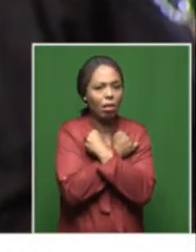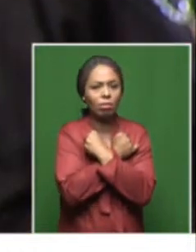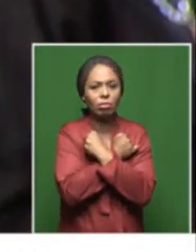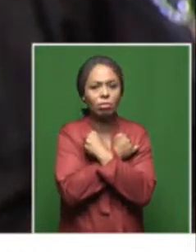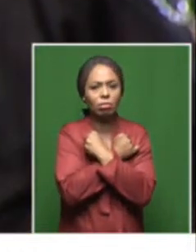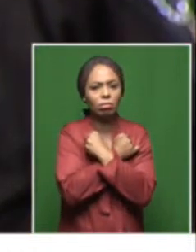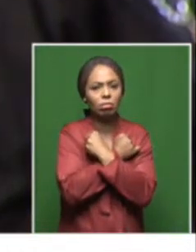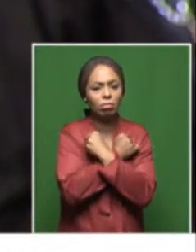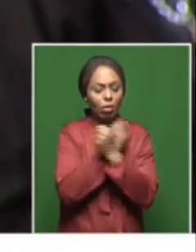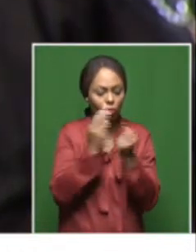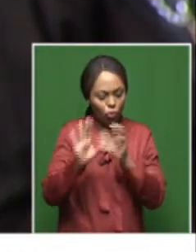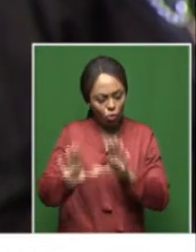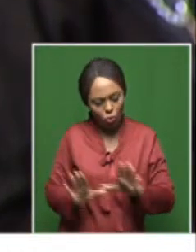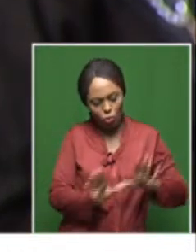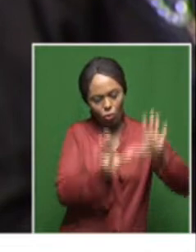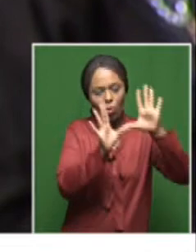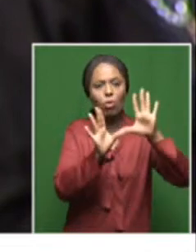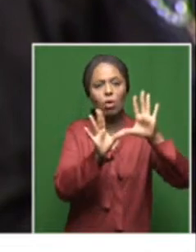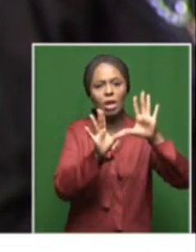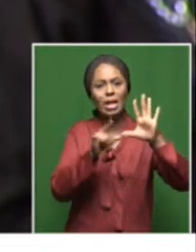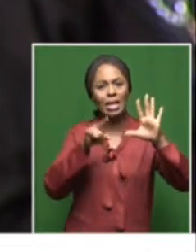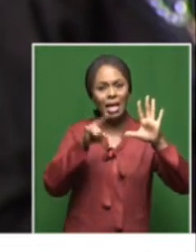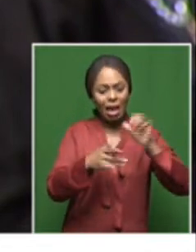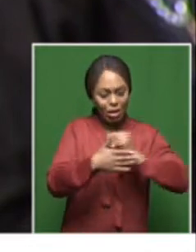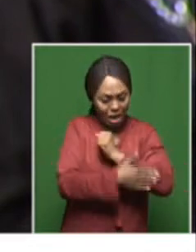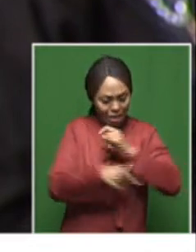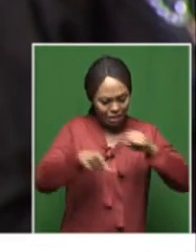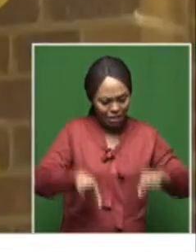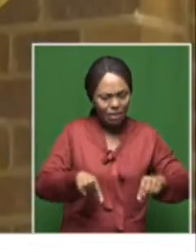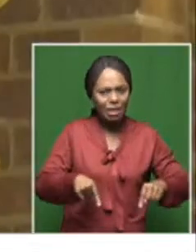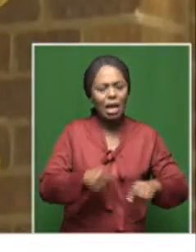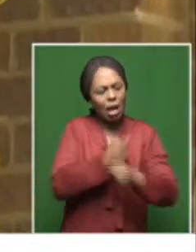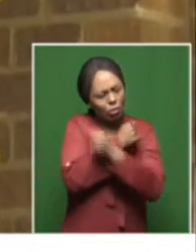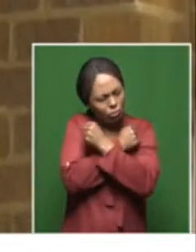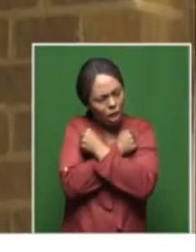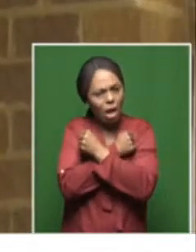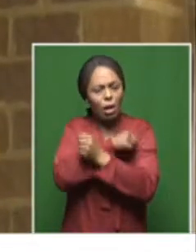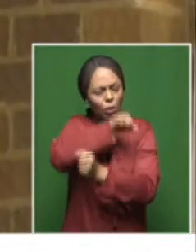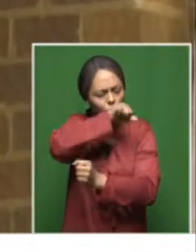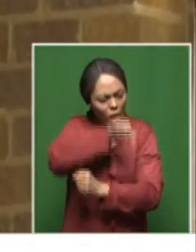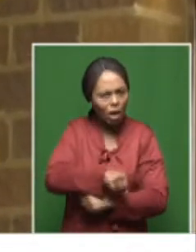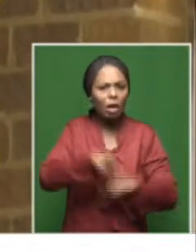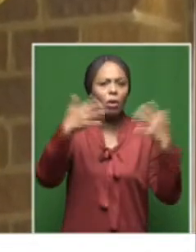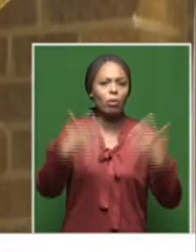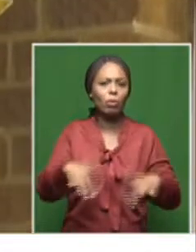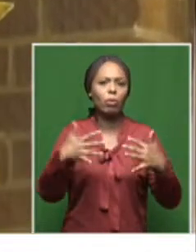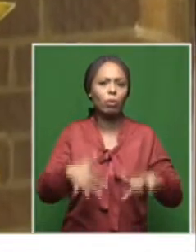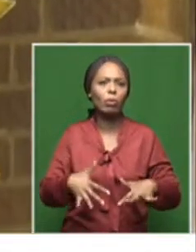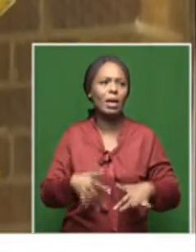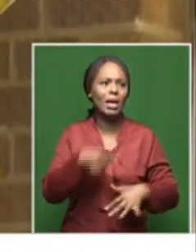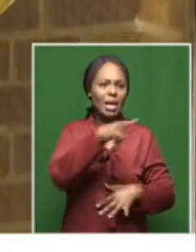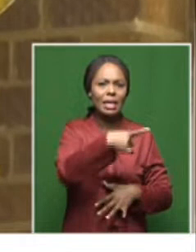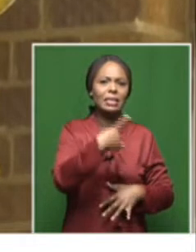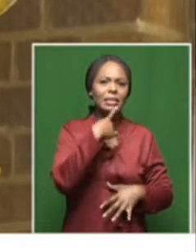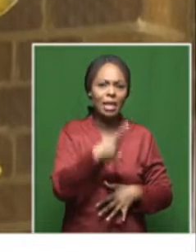especially this country, the best she has ever known, having traveled the whole globe, as she said,